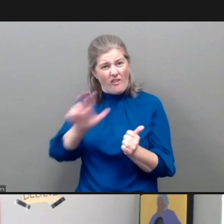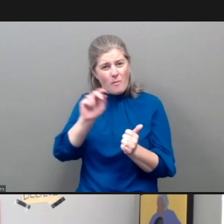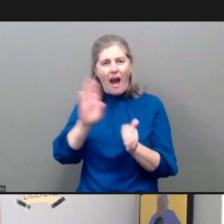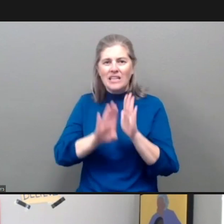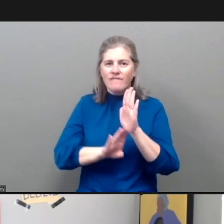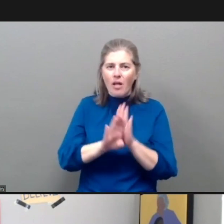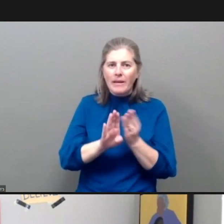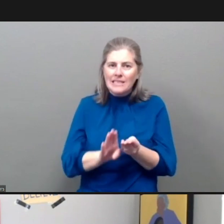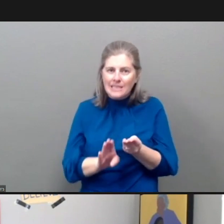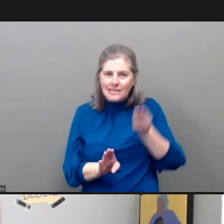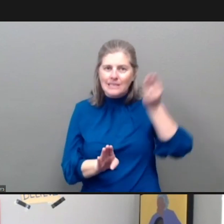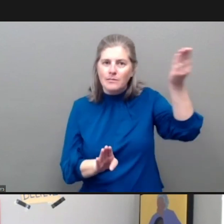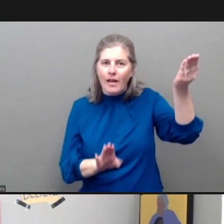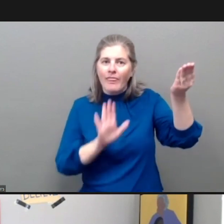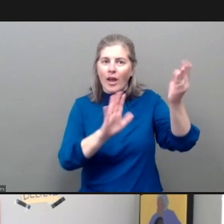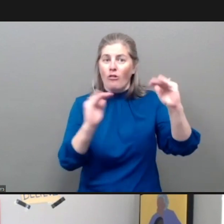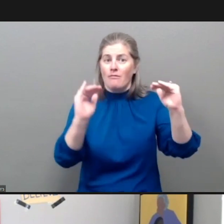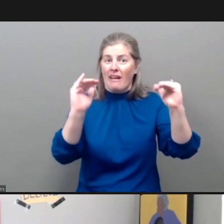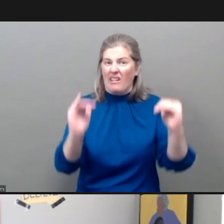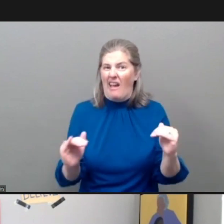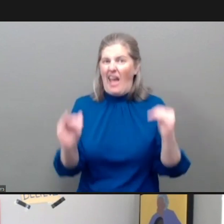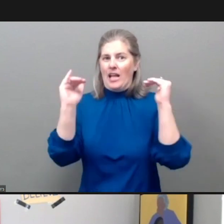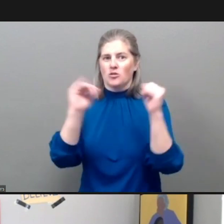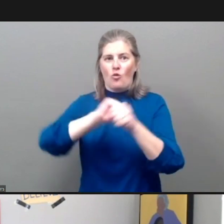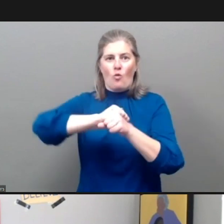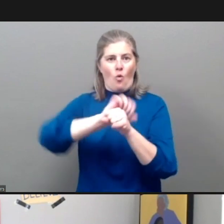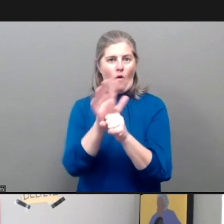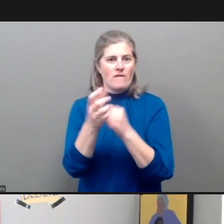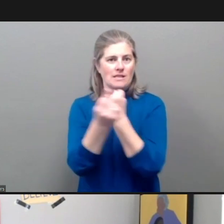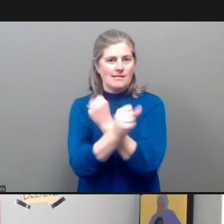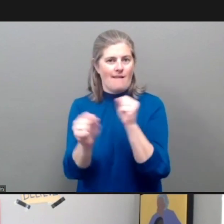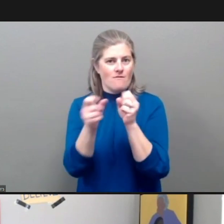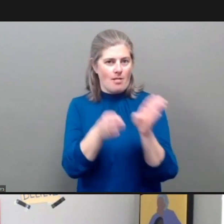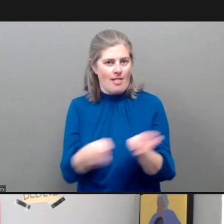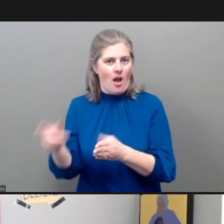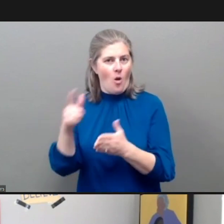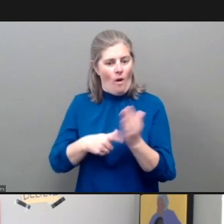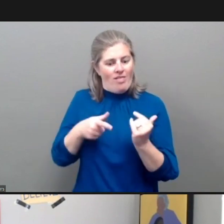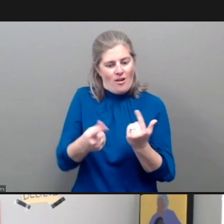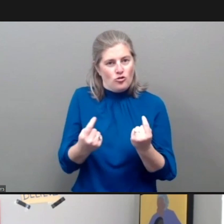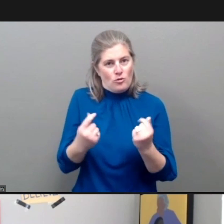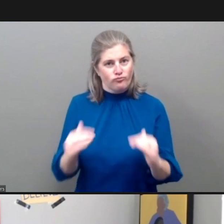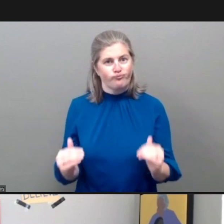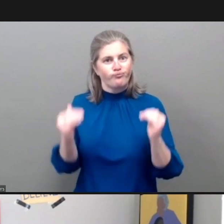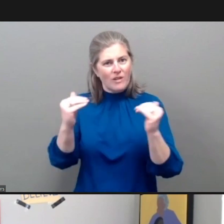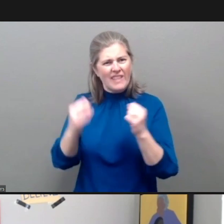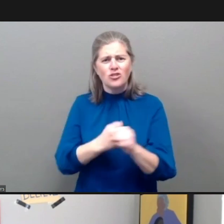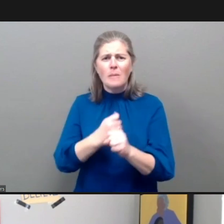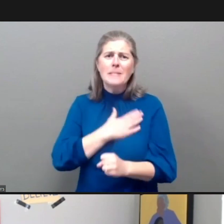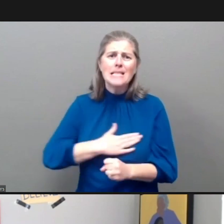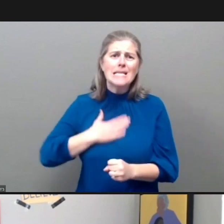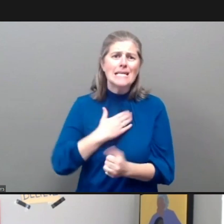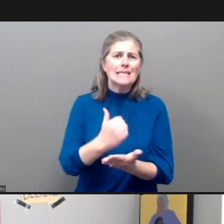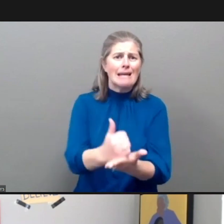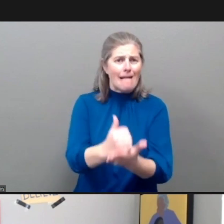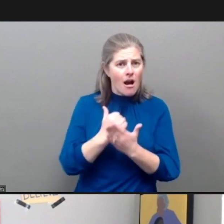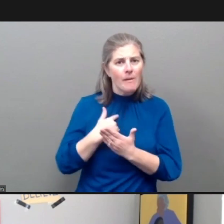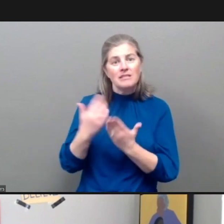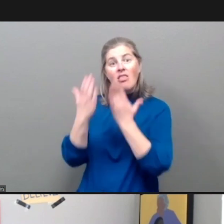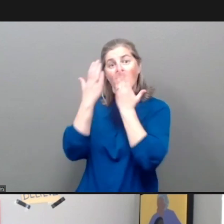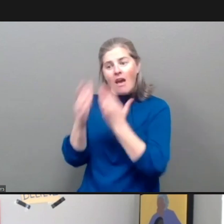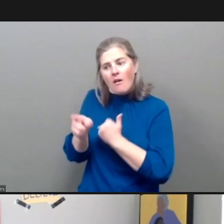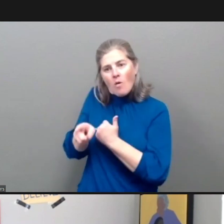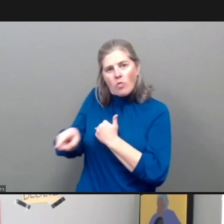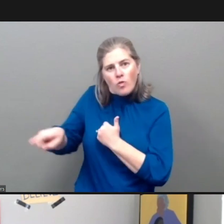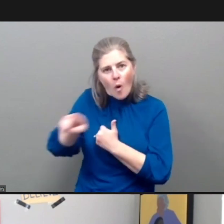submitted an enhanced COVID safe plan, what they're doing this year. So please help us thank all those frontline